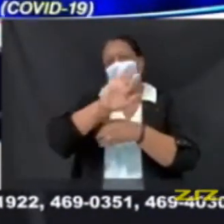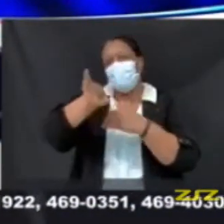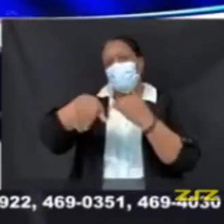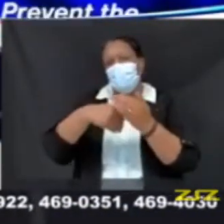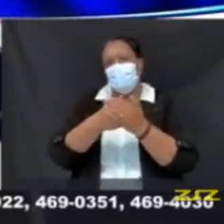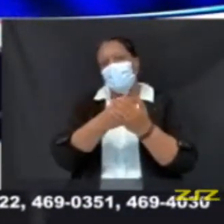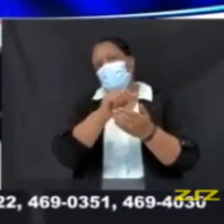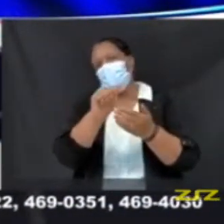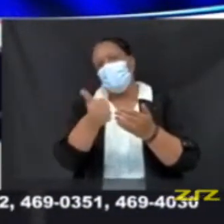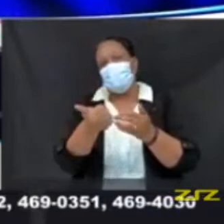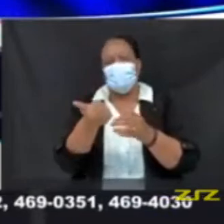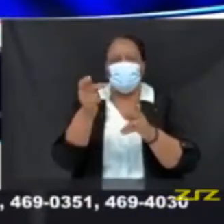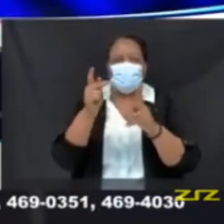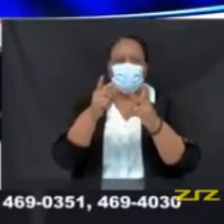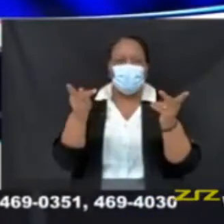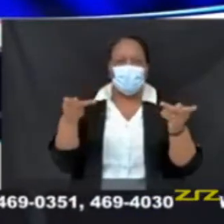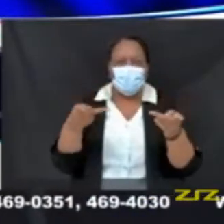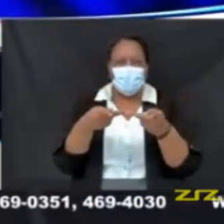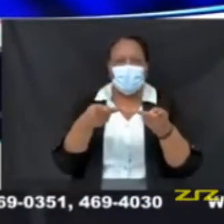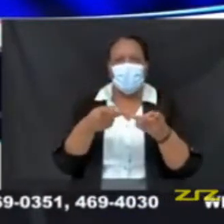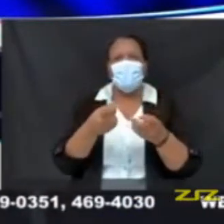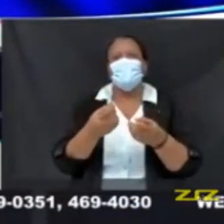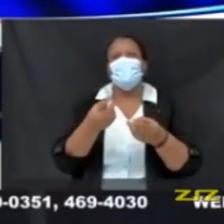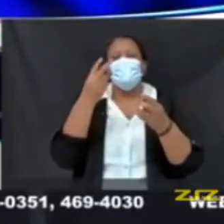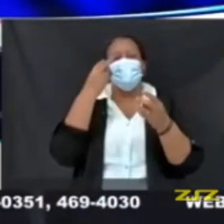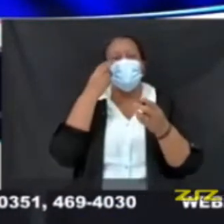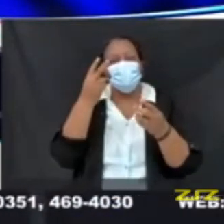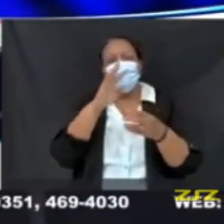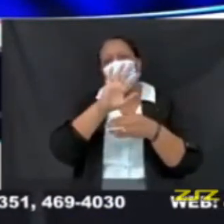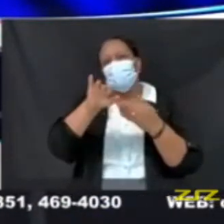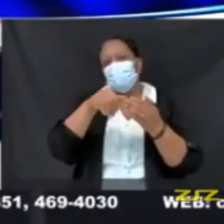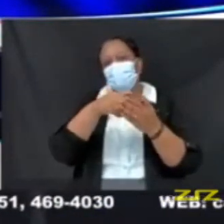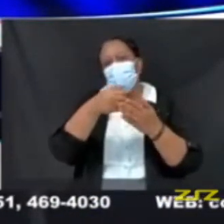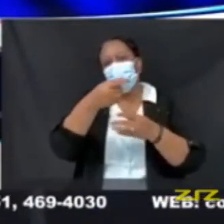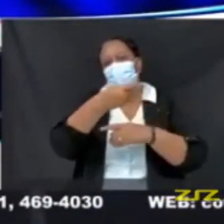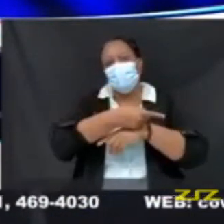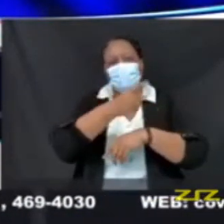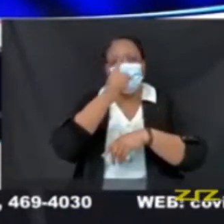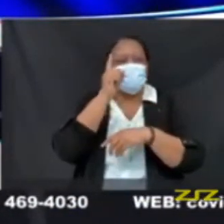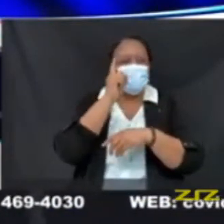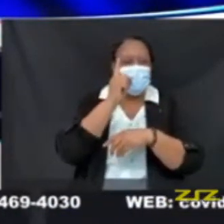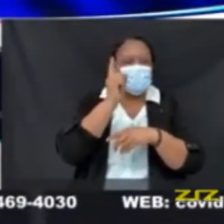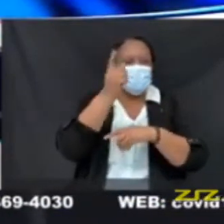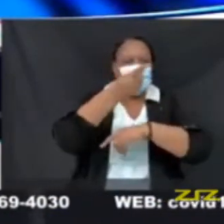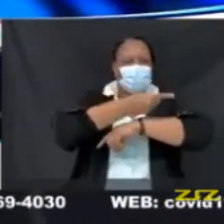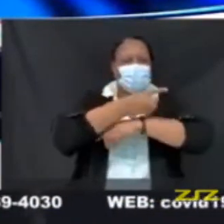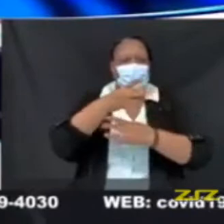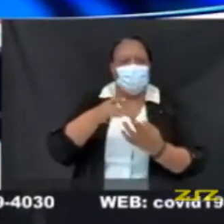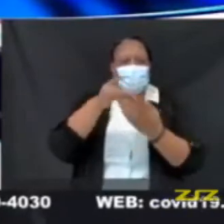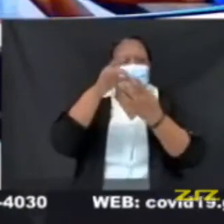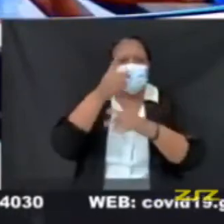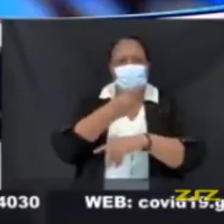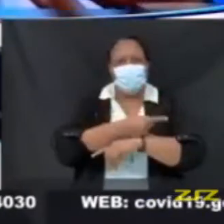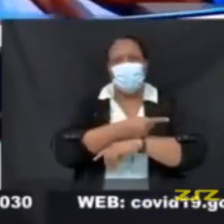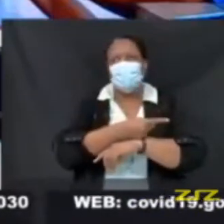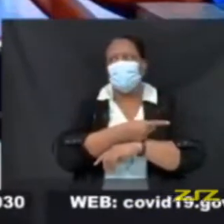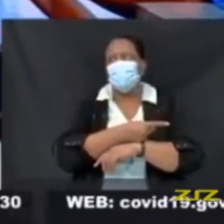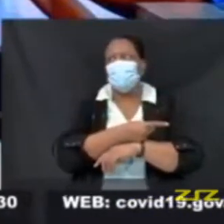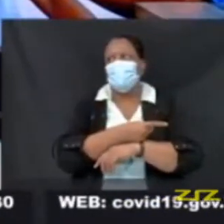states in observing the International Day for Disaster Risk Reduction, which this year is being held under the